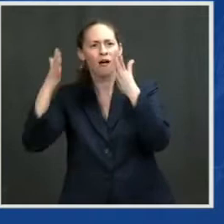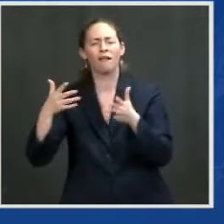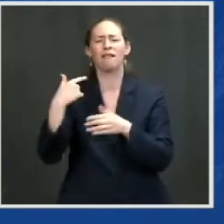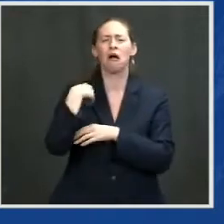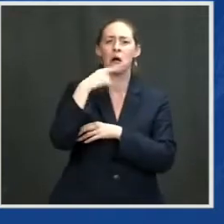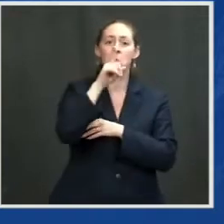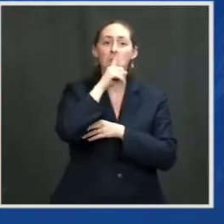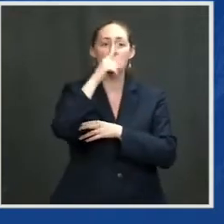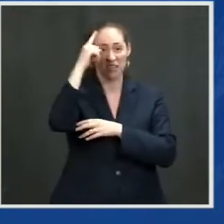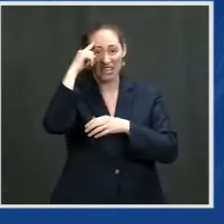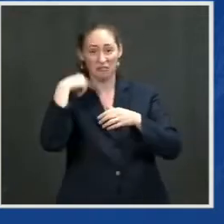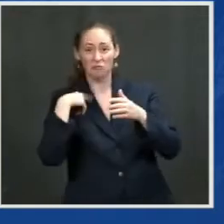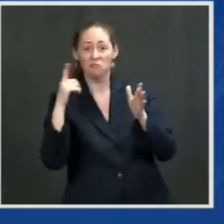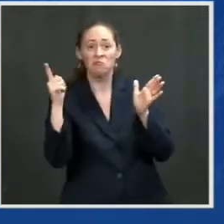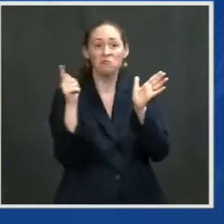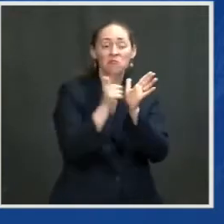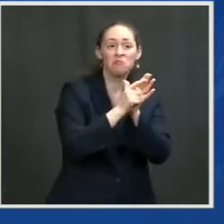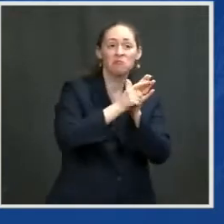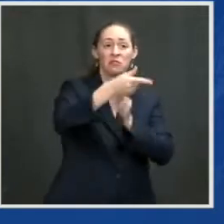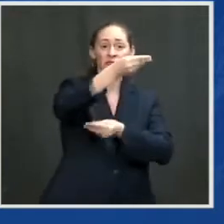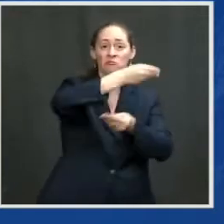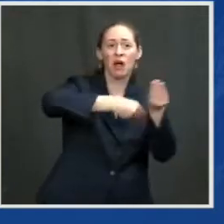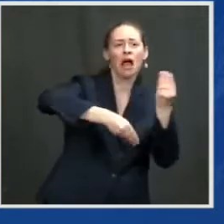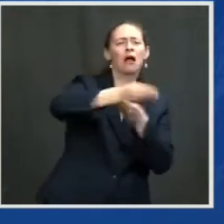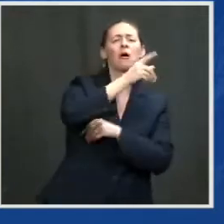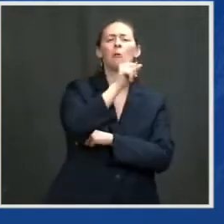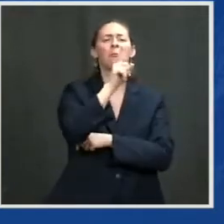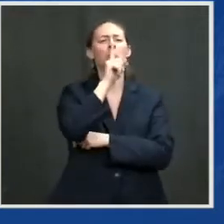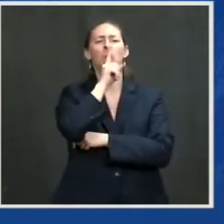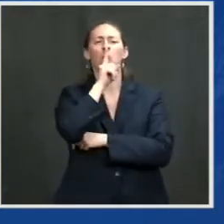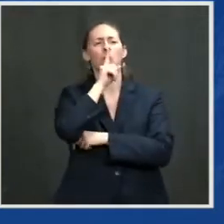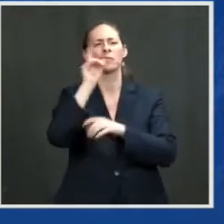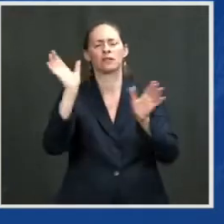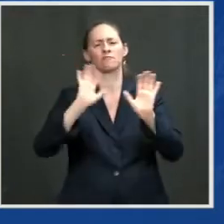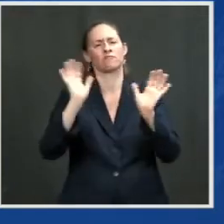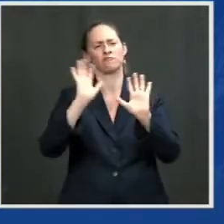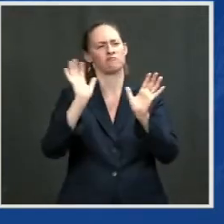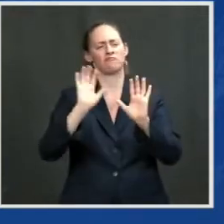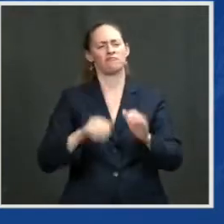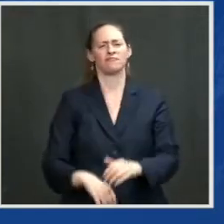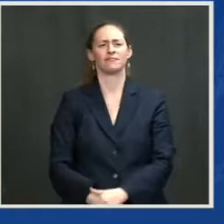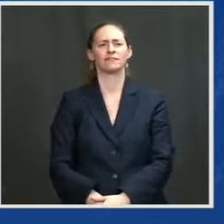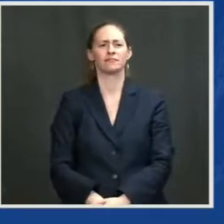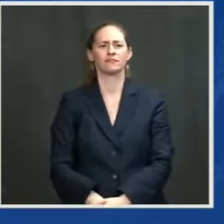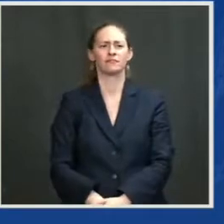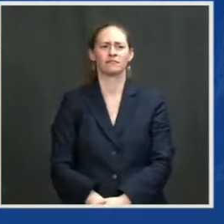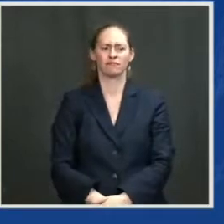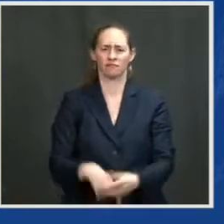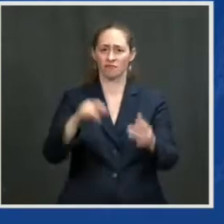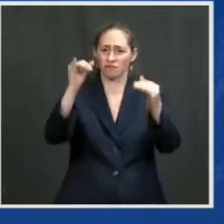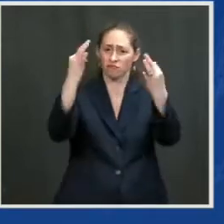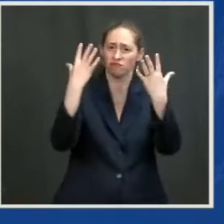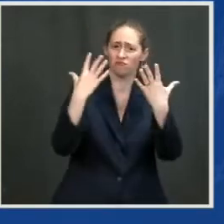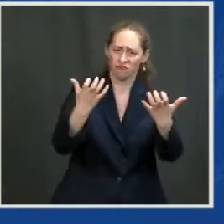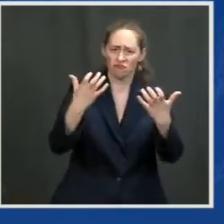allowed to, a president could just decide to buy only American. It's just, I'm going to get to spend somewhere in the